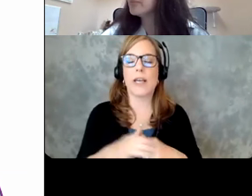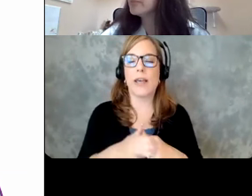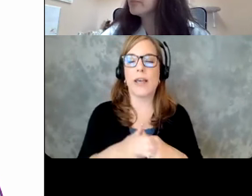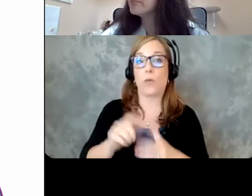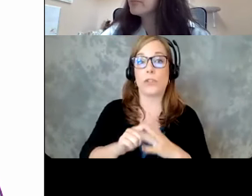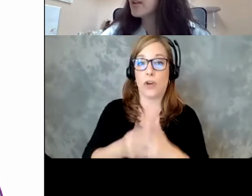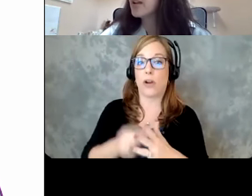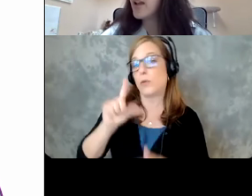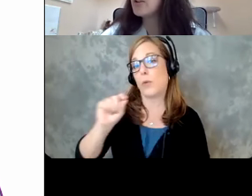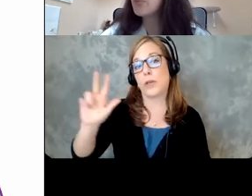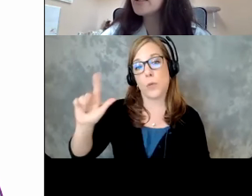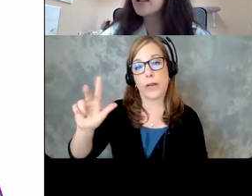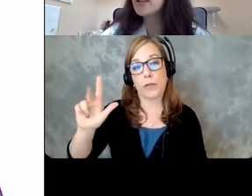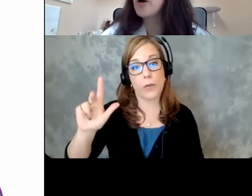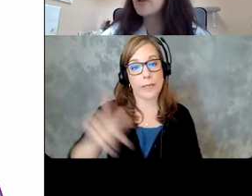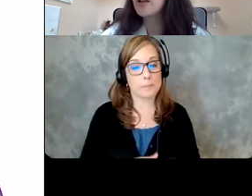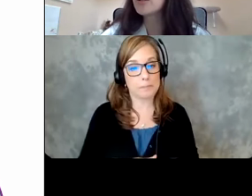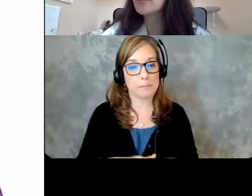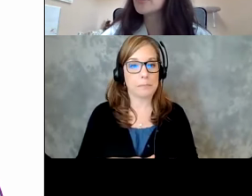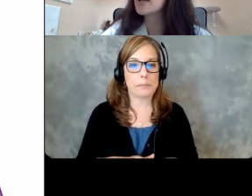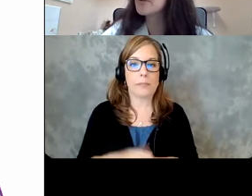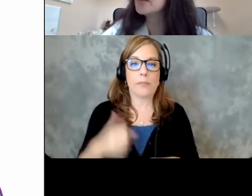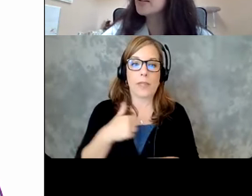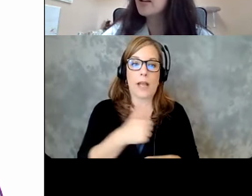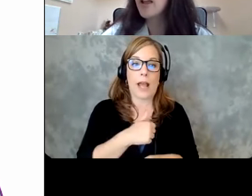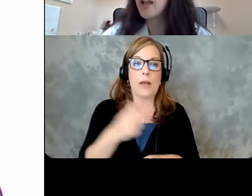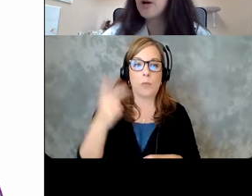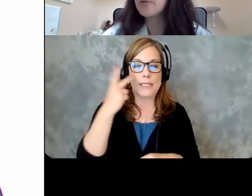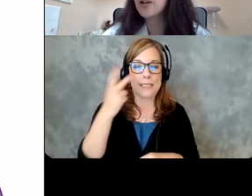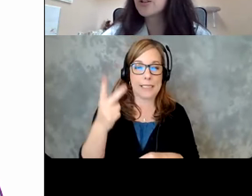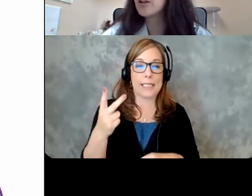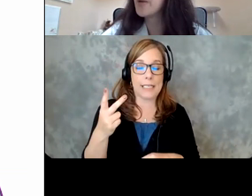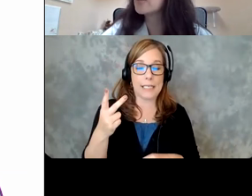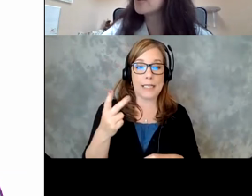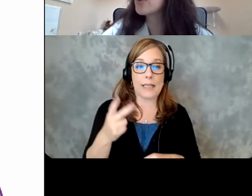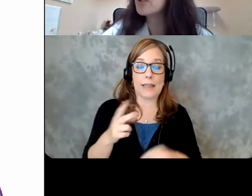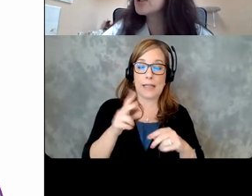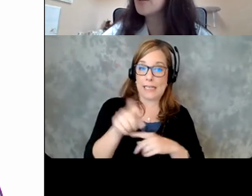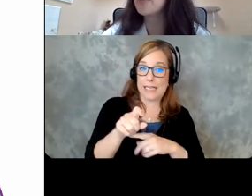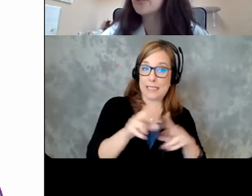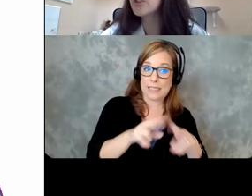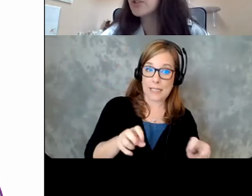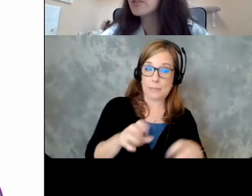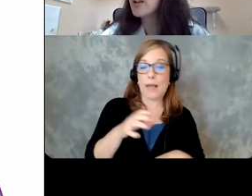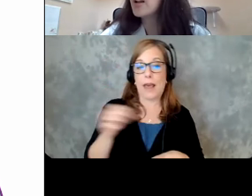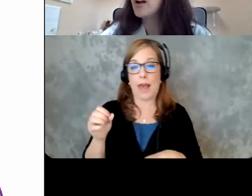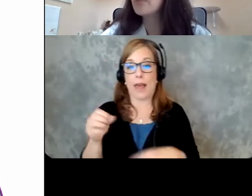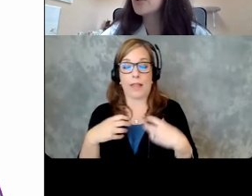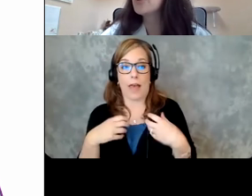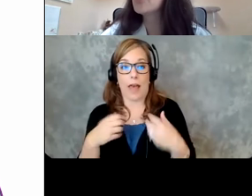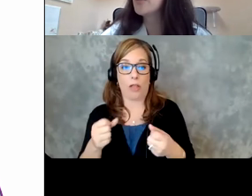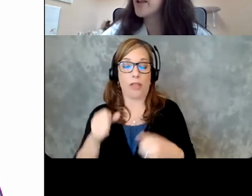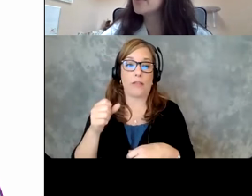2023. And we see the population needs assessment and population health management strategy to be